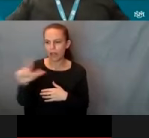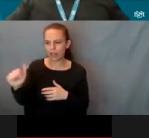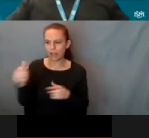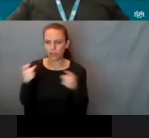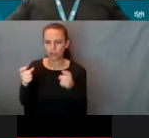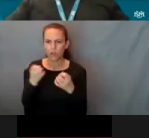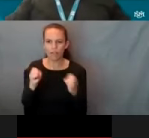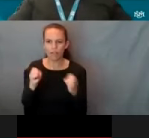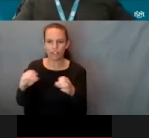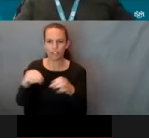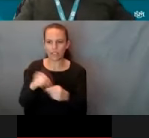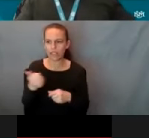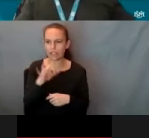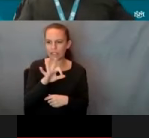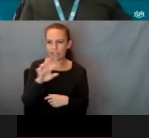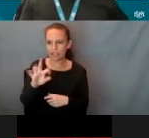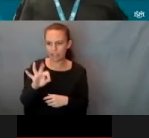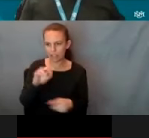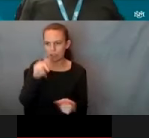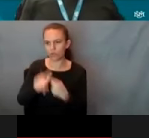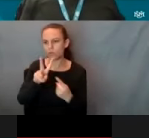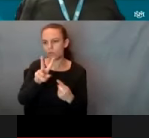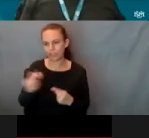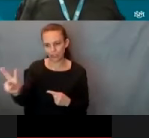So without further ado, over to you, Dr. Swaminathan.